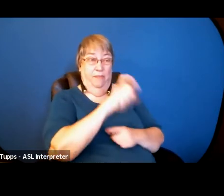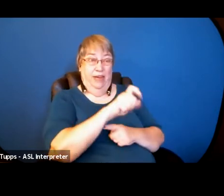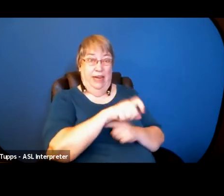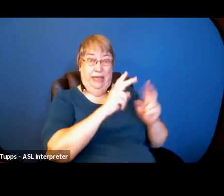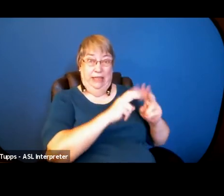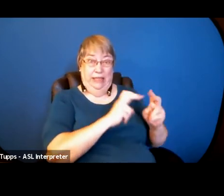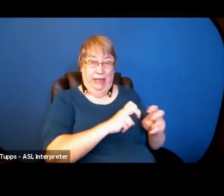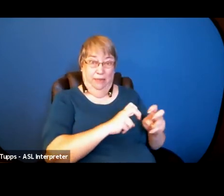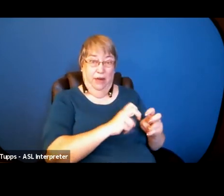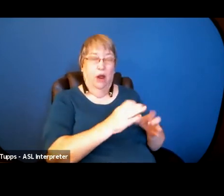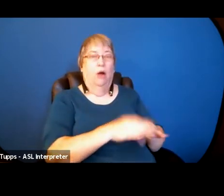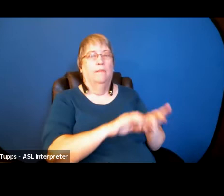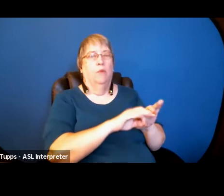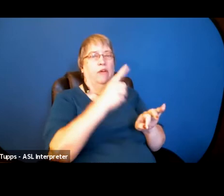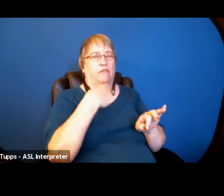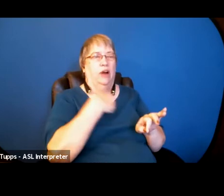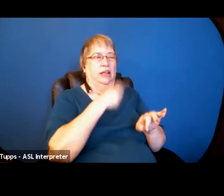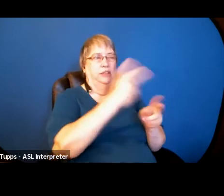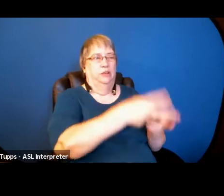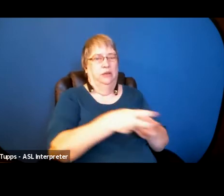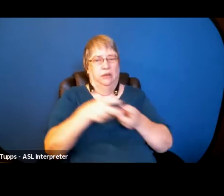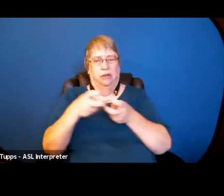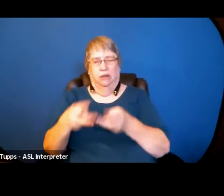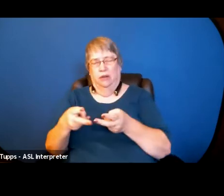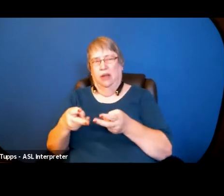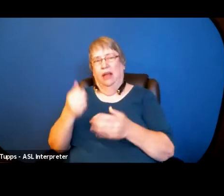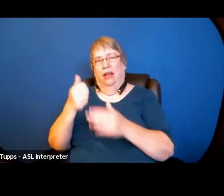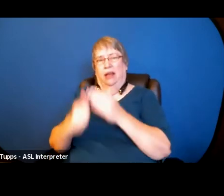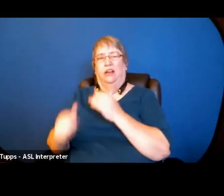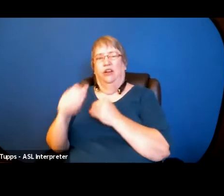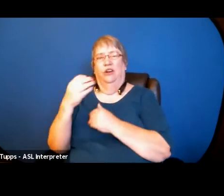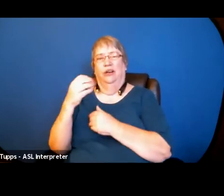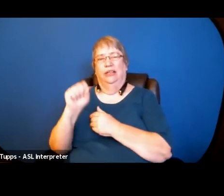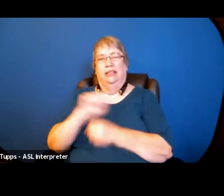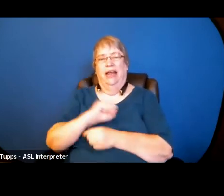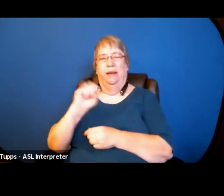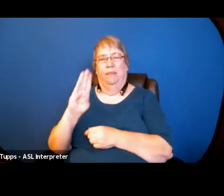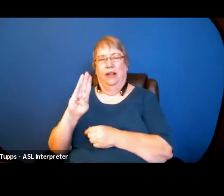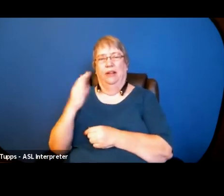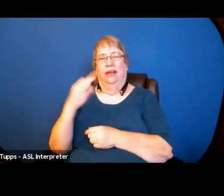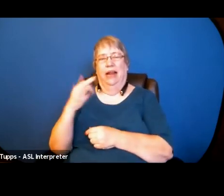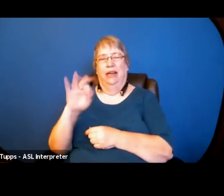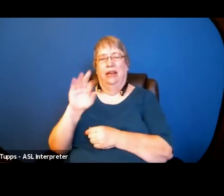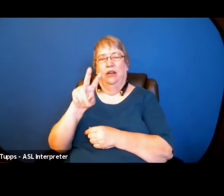at as it pertains to Senate Bill 19222. And a lot of the